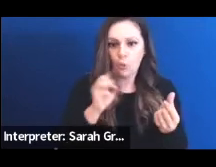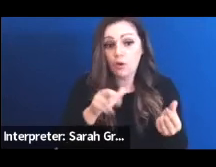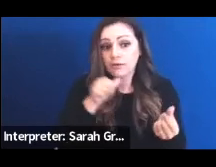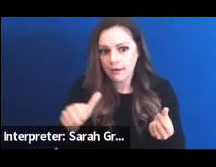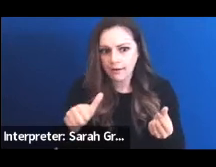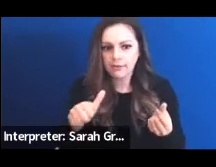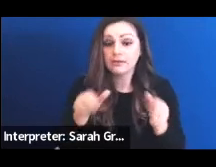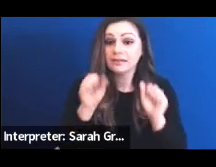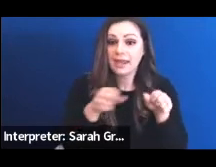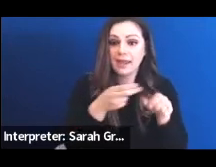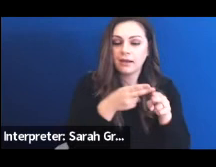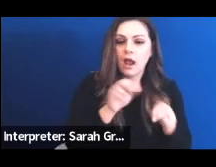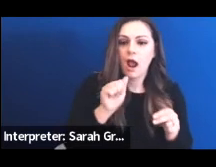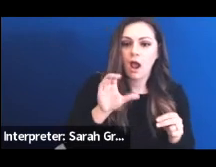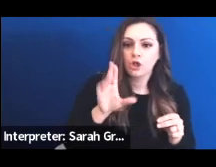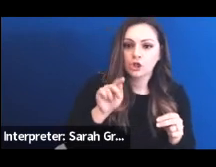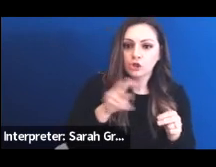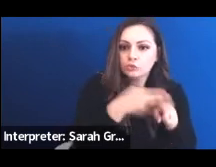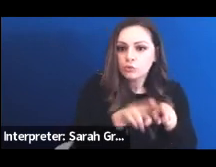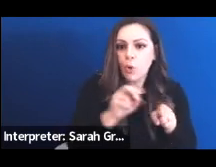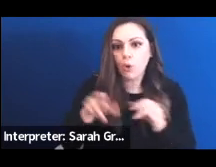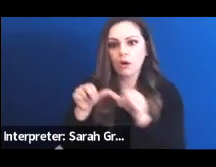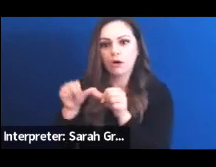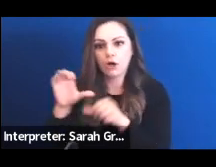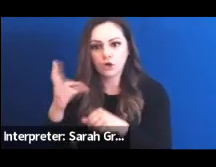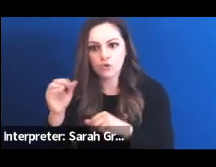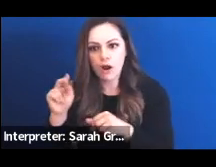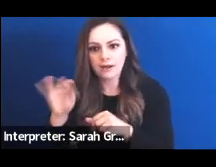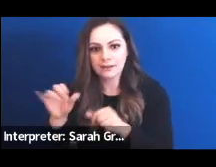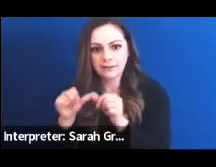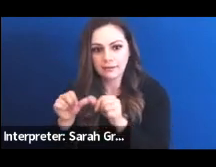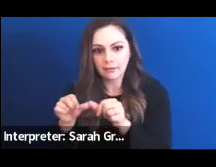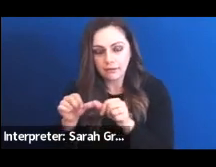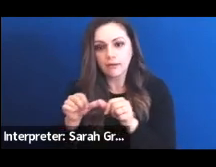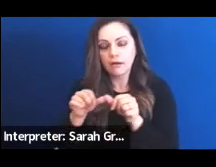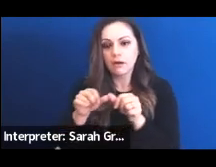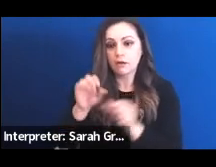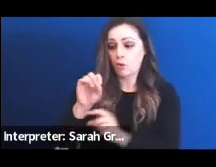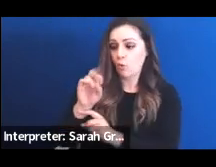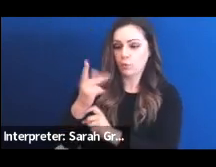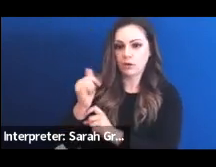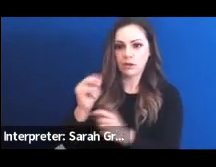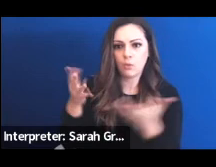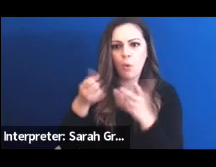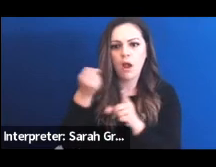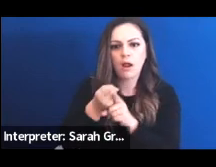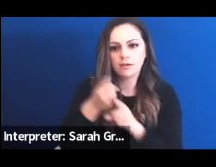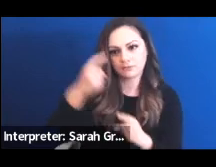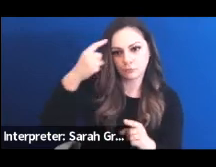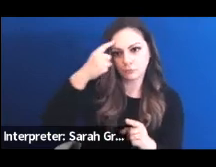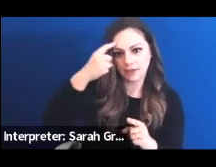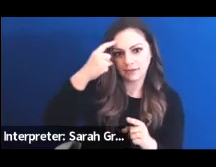use disorders, the organ that is affected is the brain. Okay. And when we were first figuring out back in the